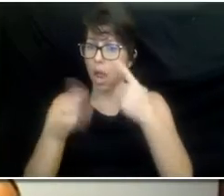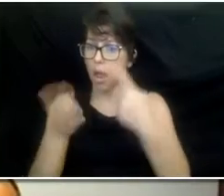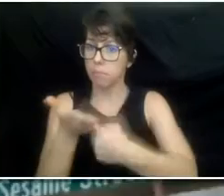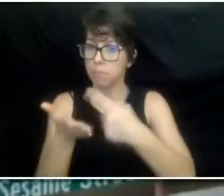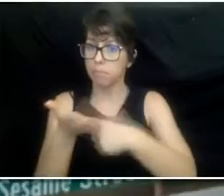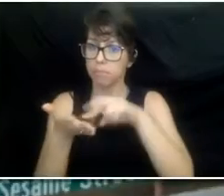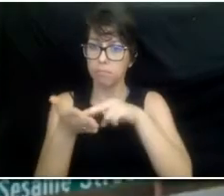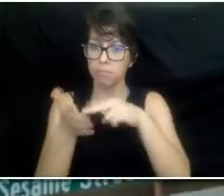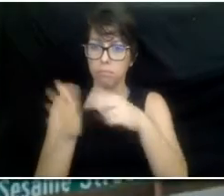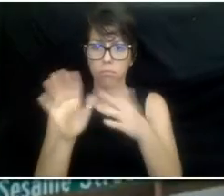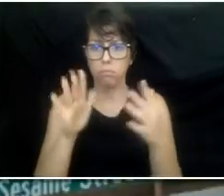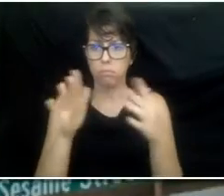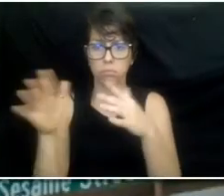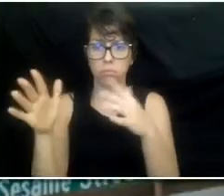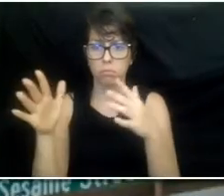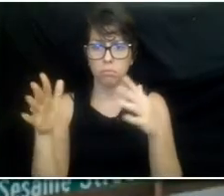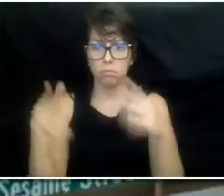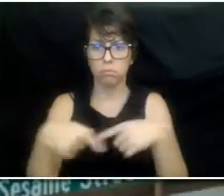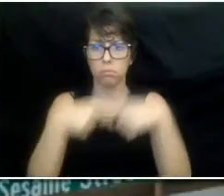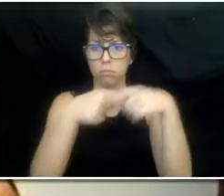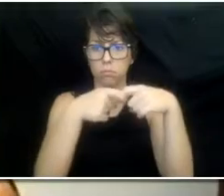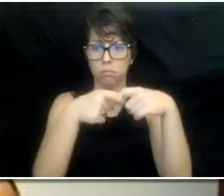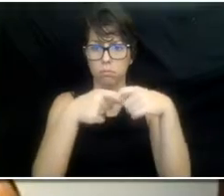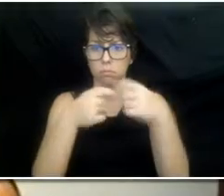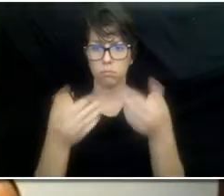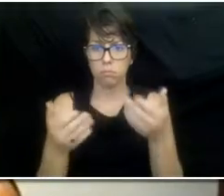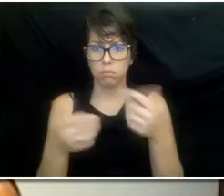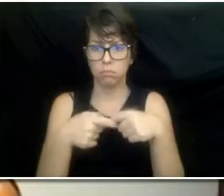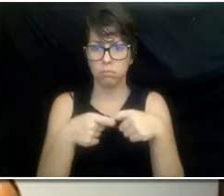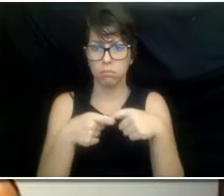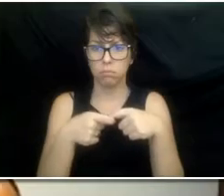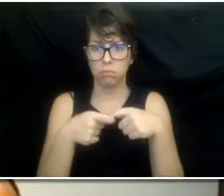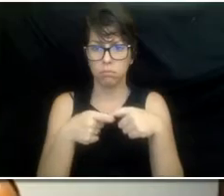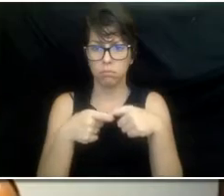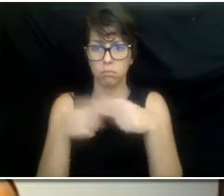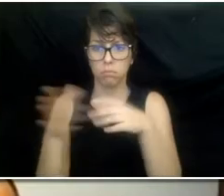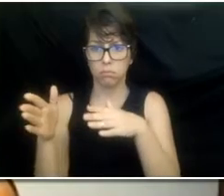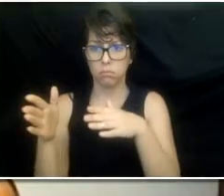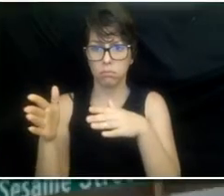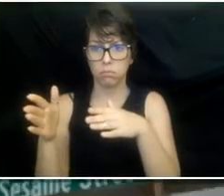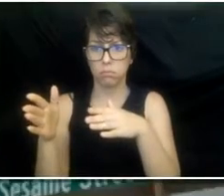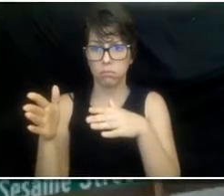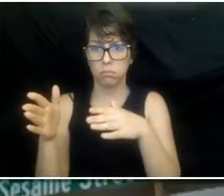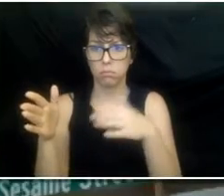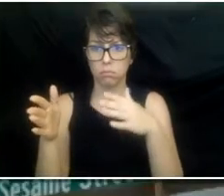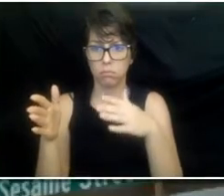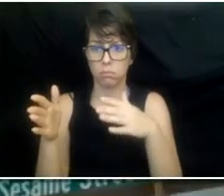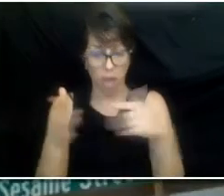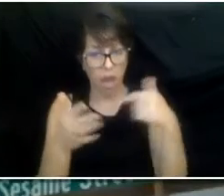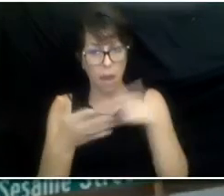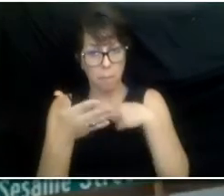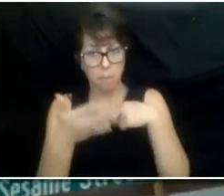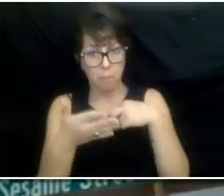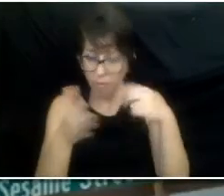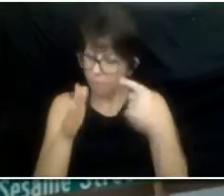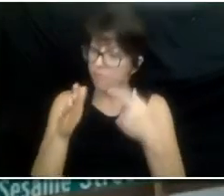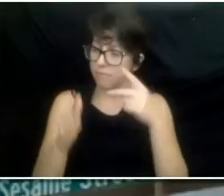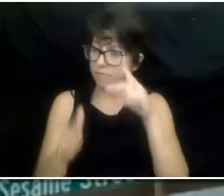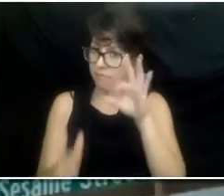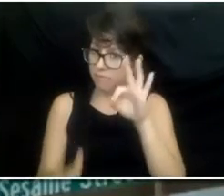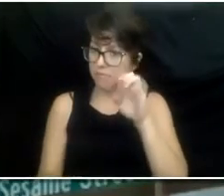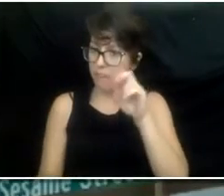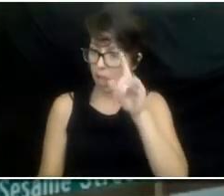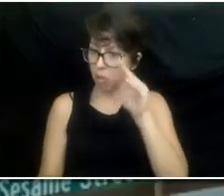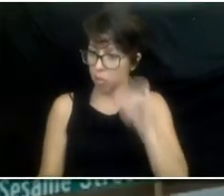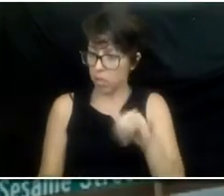yeah and AR there is no discretion in that we are making the arrest that's right and the concern is is that in